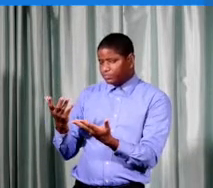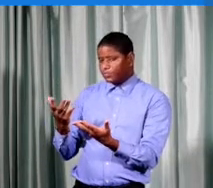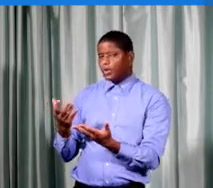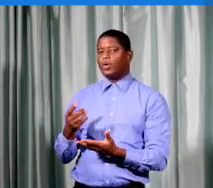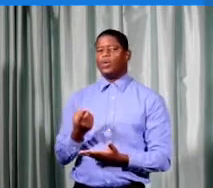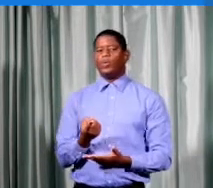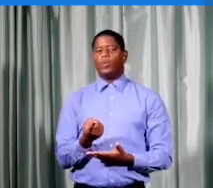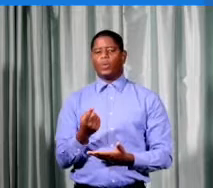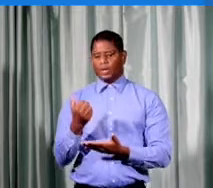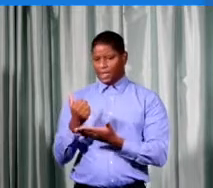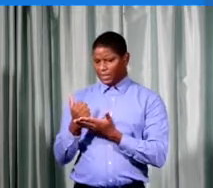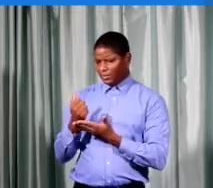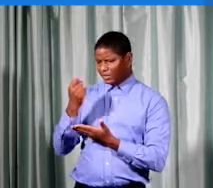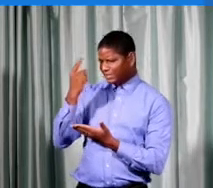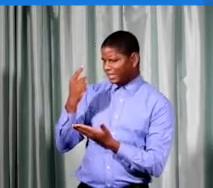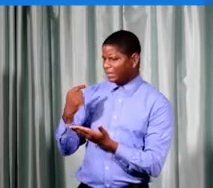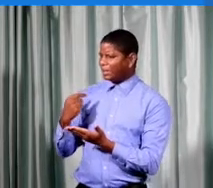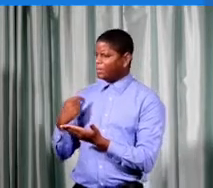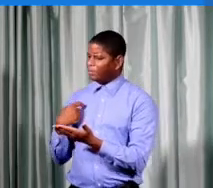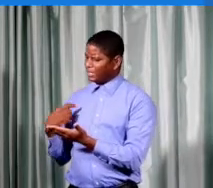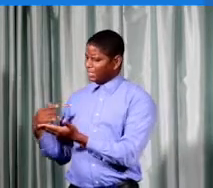from, what you spent cash on,